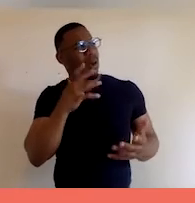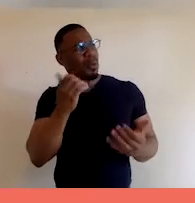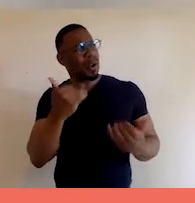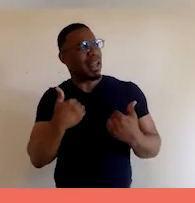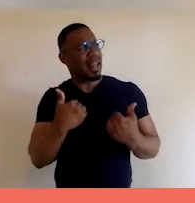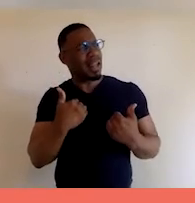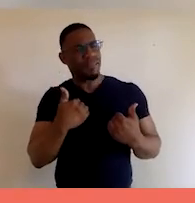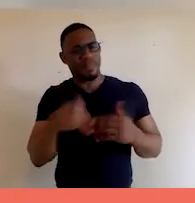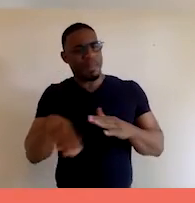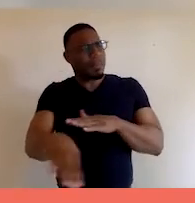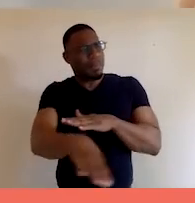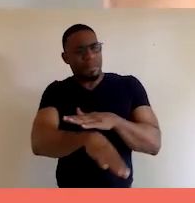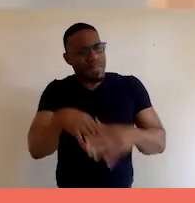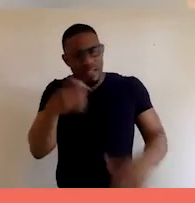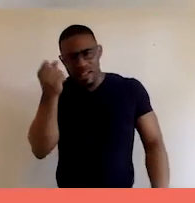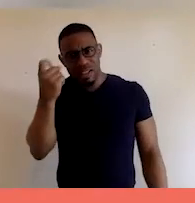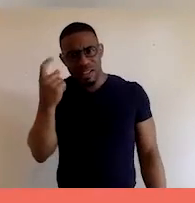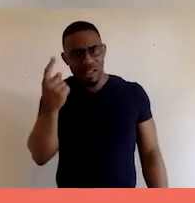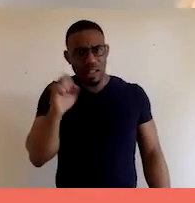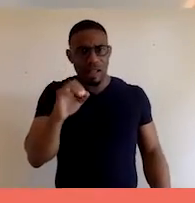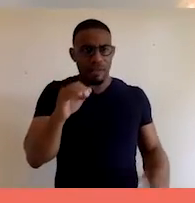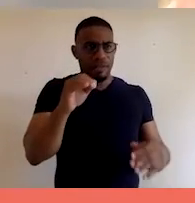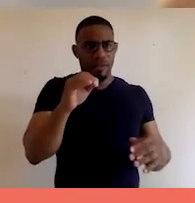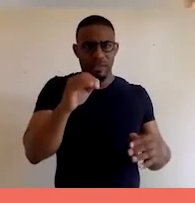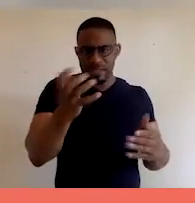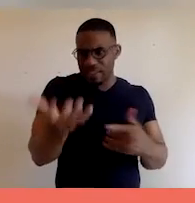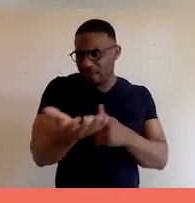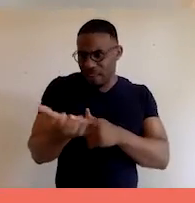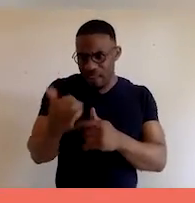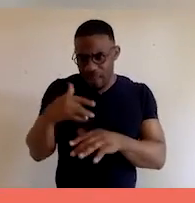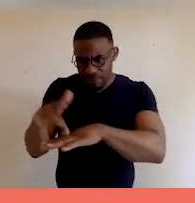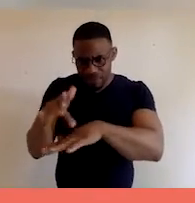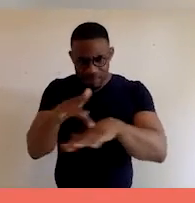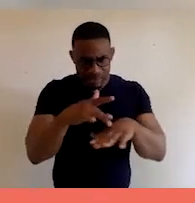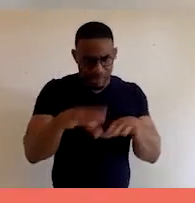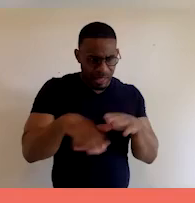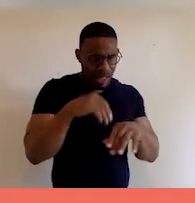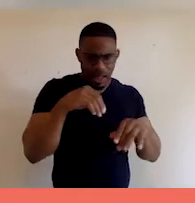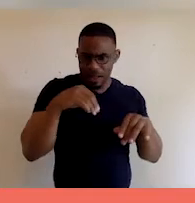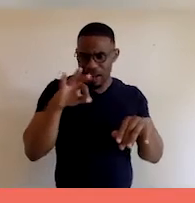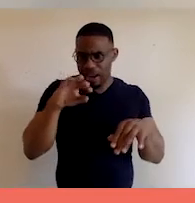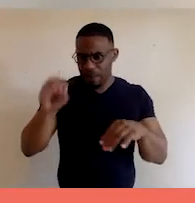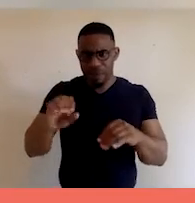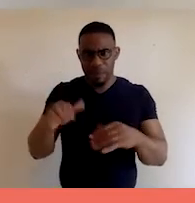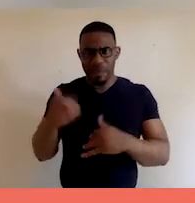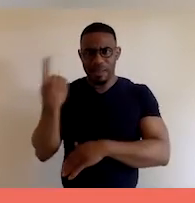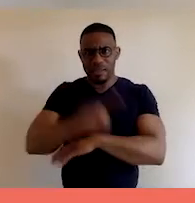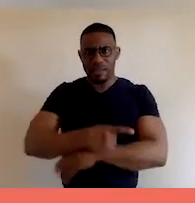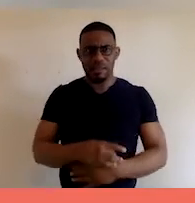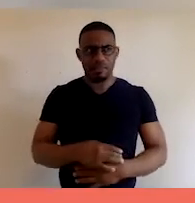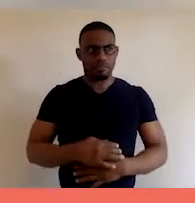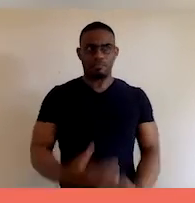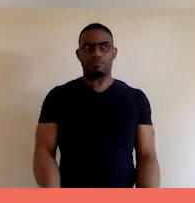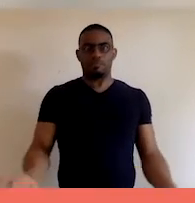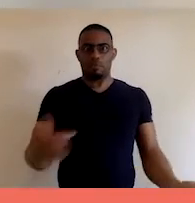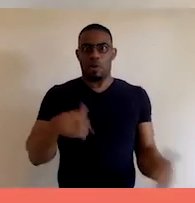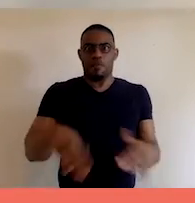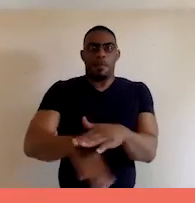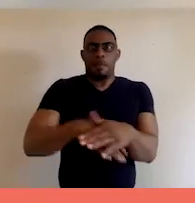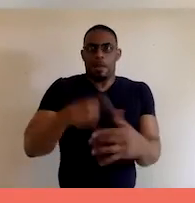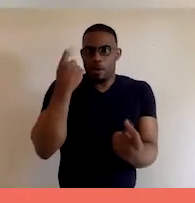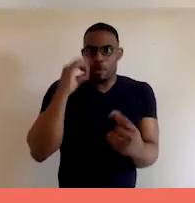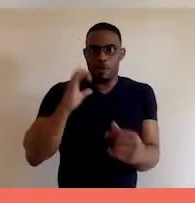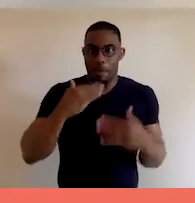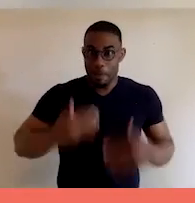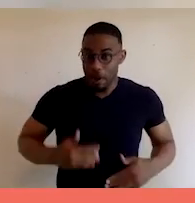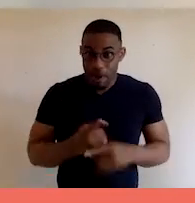have the basic understandings of the devices that I'm touching out of 90% out of my day? Like, we have a basic understanding of